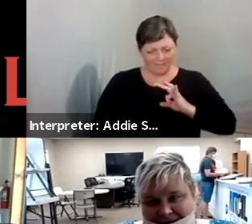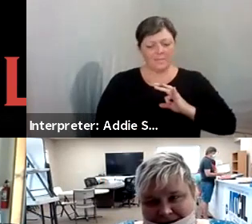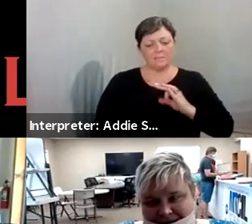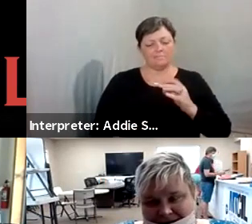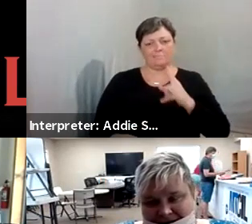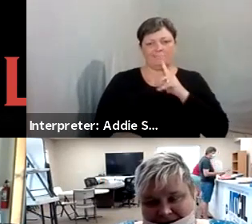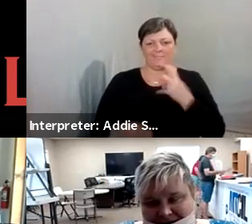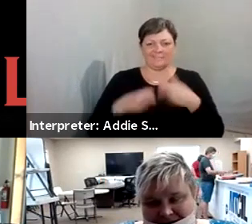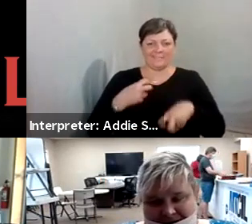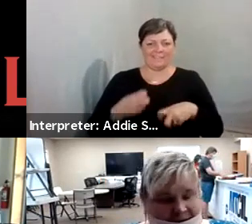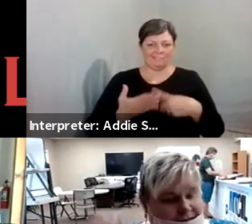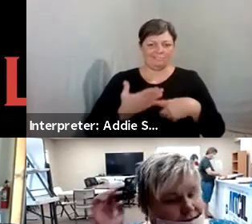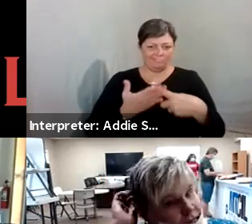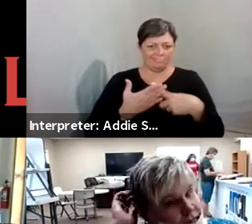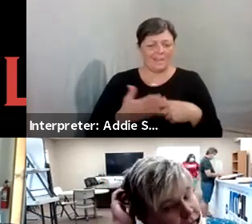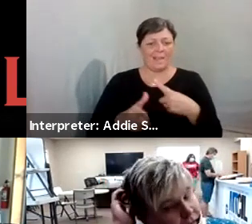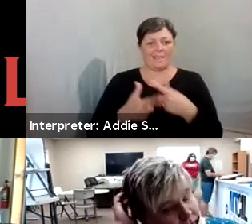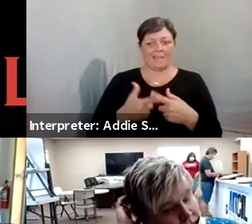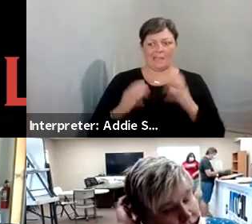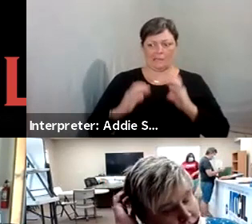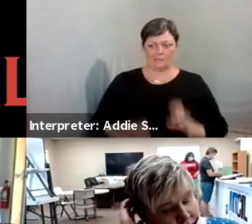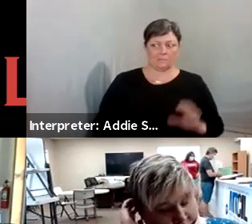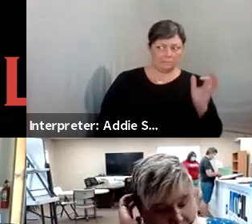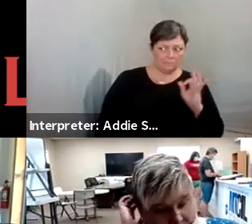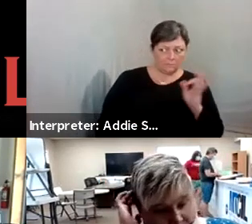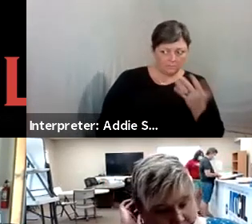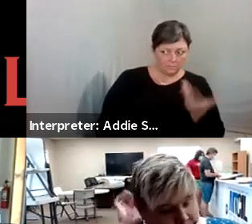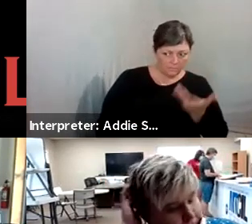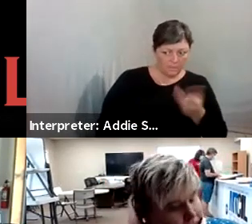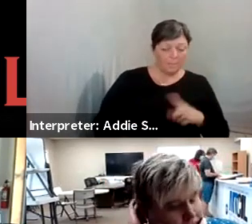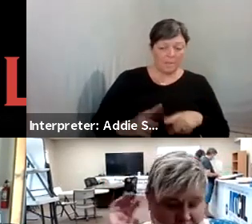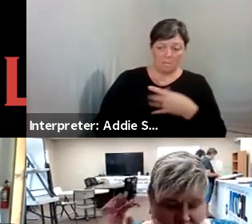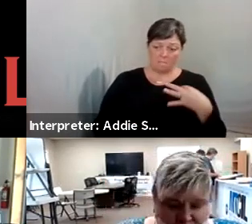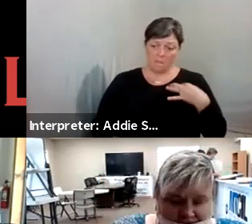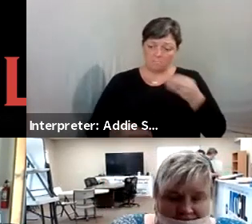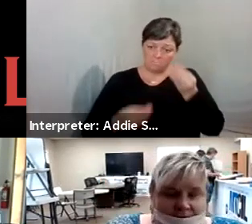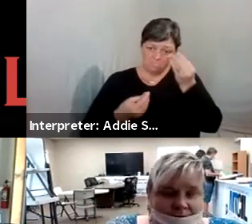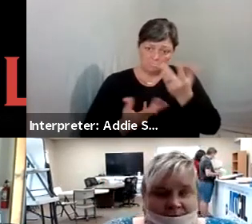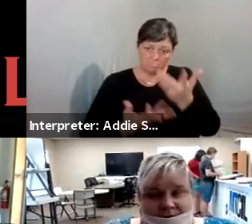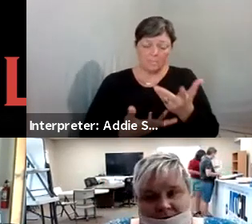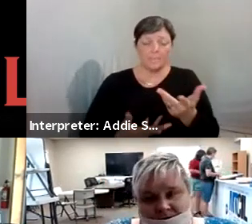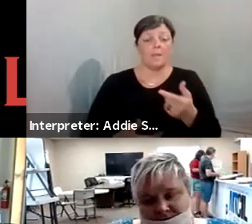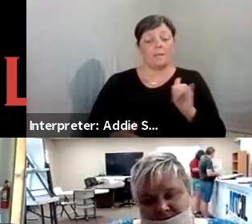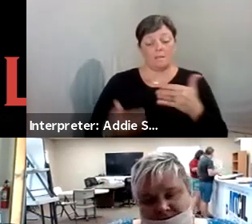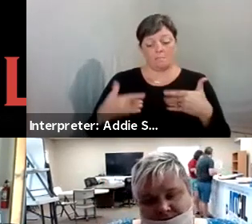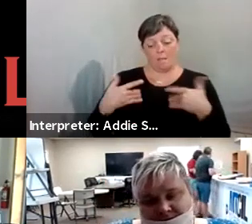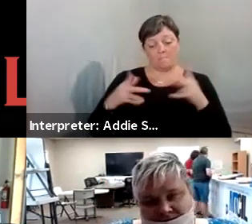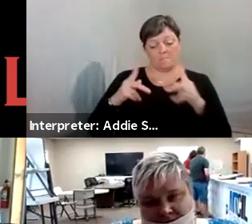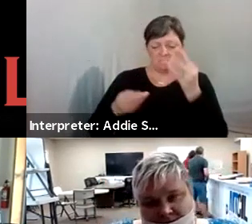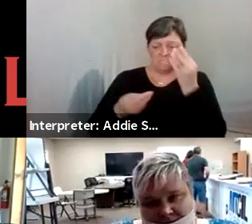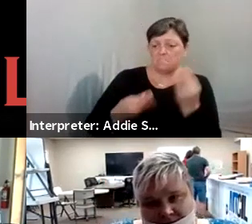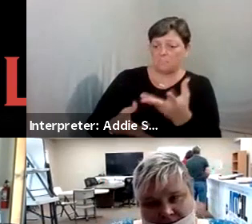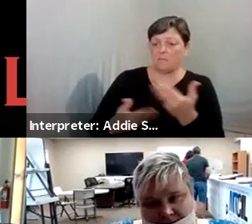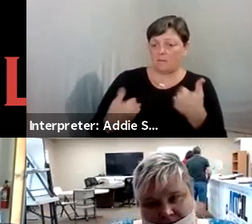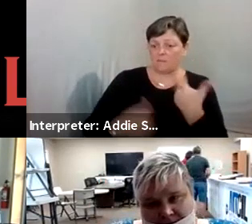bringing in consumers not knowing, but if they are volunteering, and that's great that the young people are sharing that. And